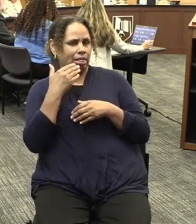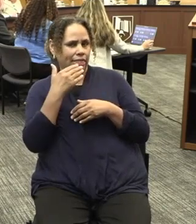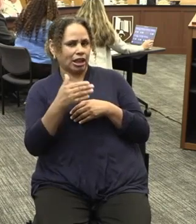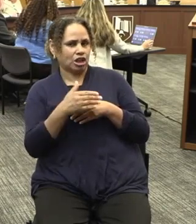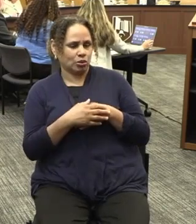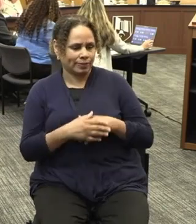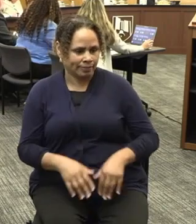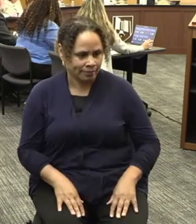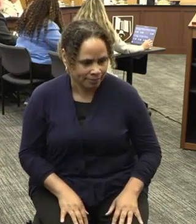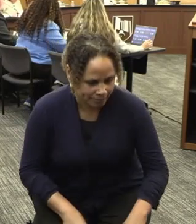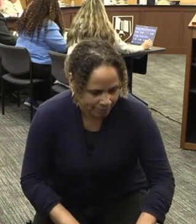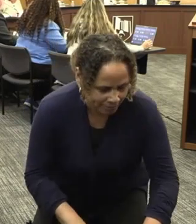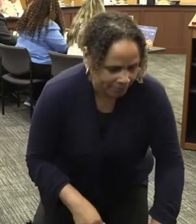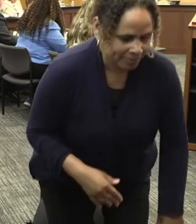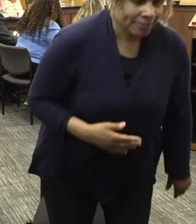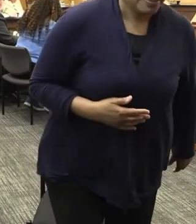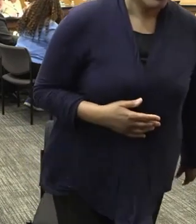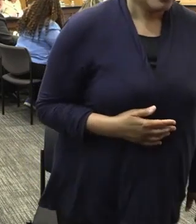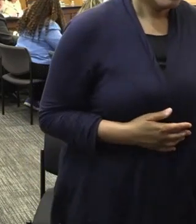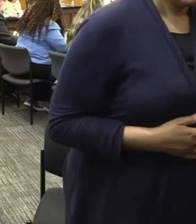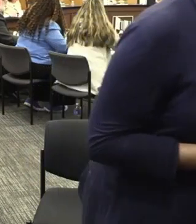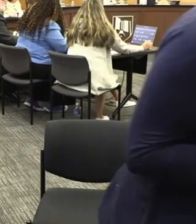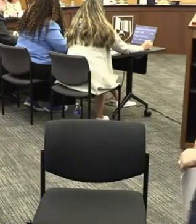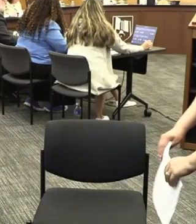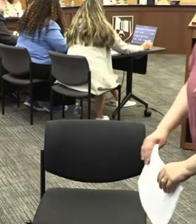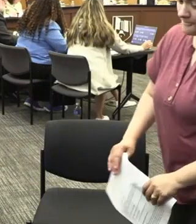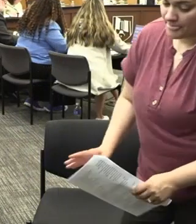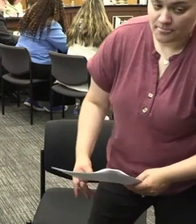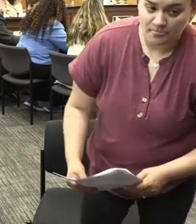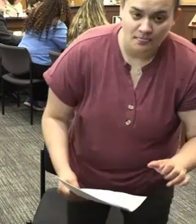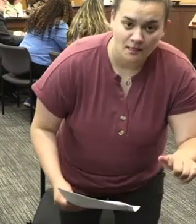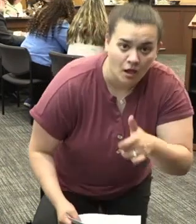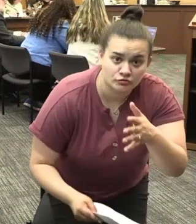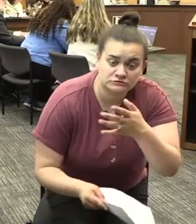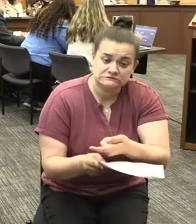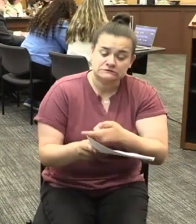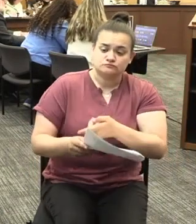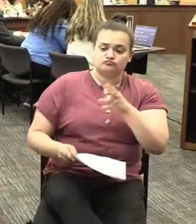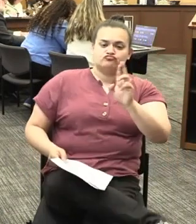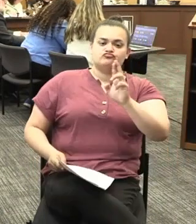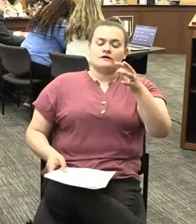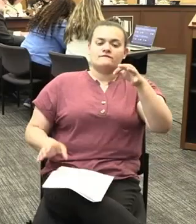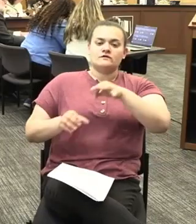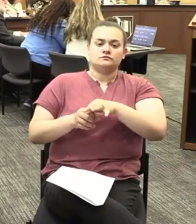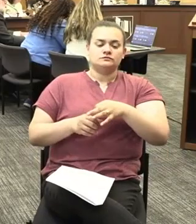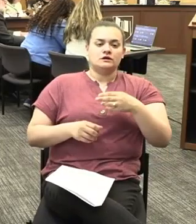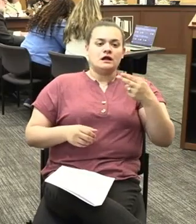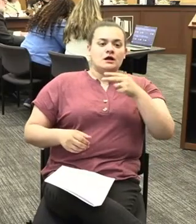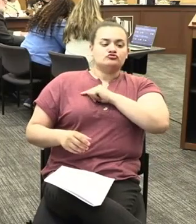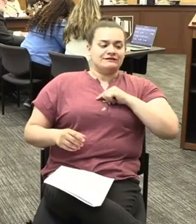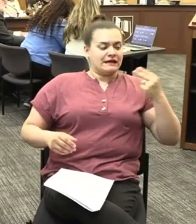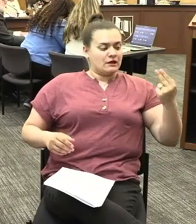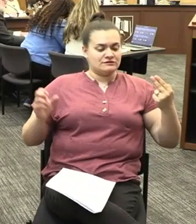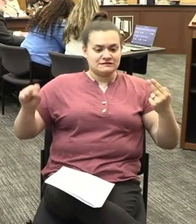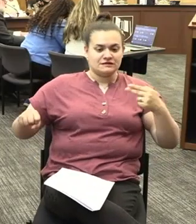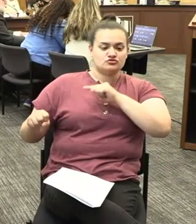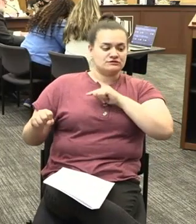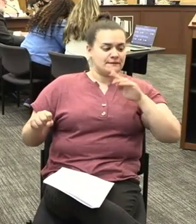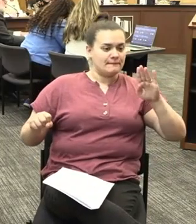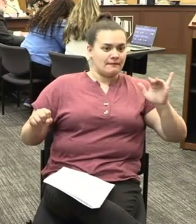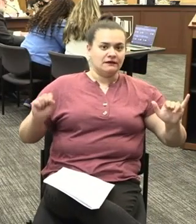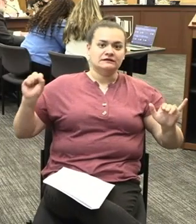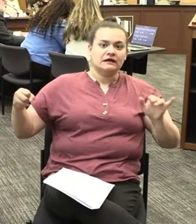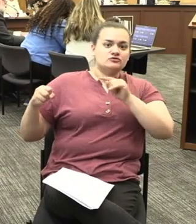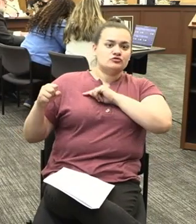Any other discussion on 3.1? We are ready to vote, please. Trustee Harris. Yes. Trustee Bottomley. Yes. Trustee